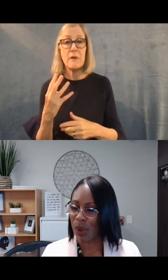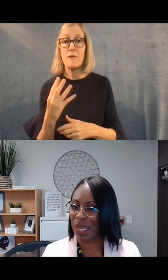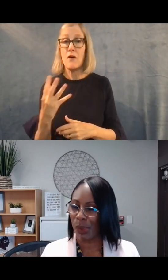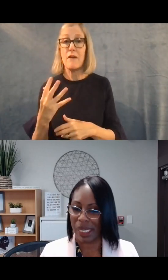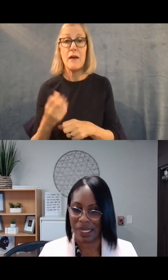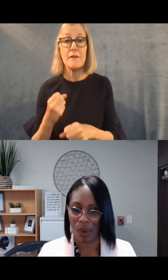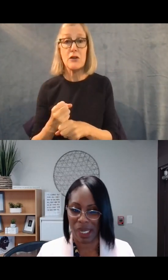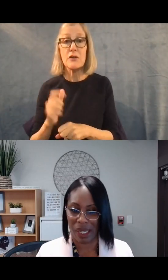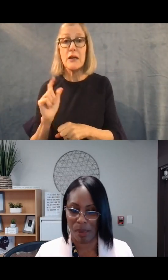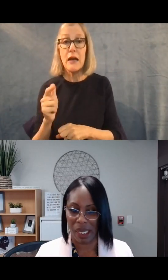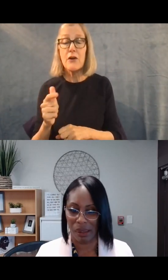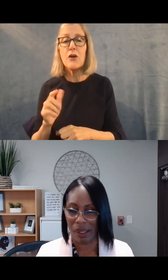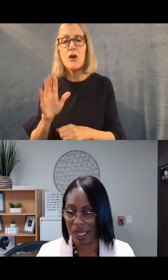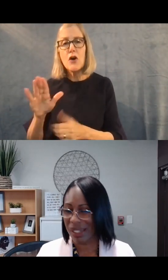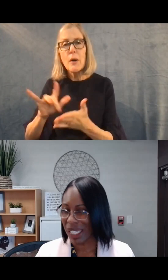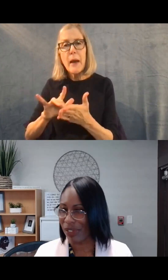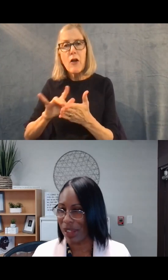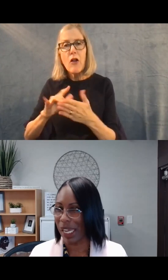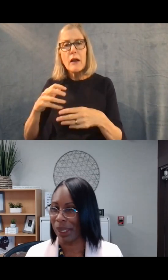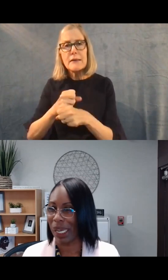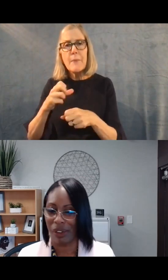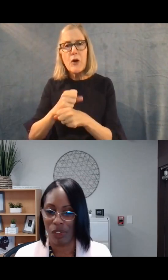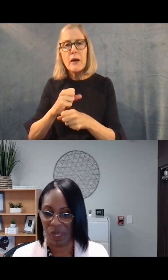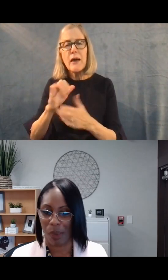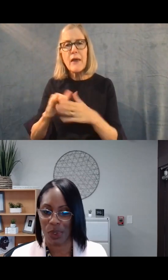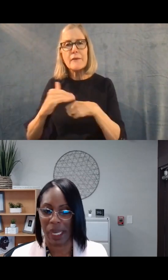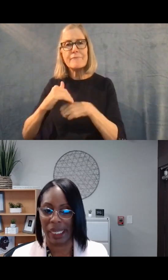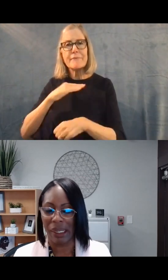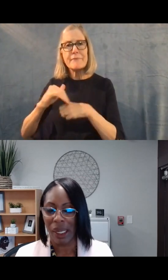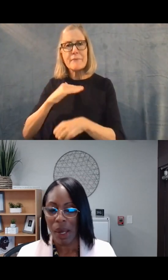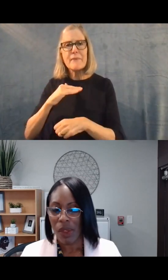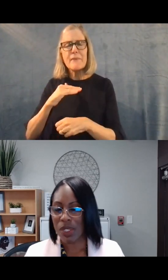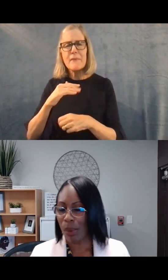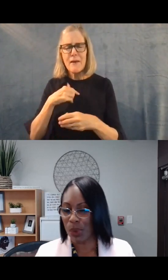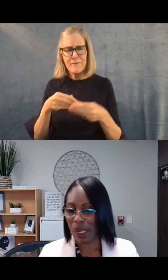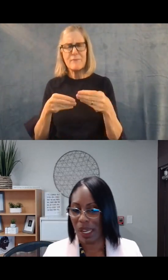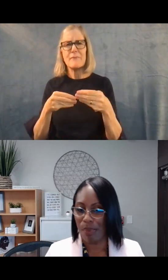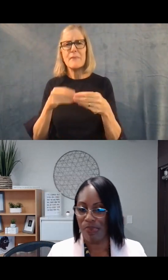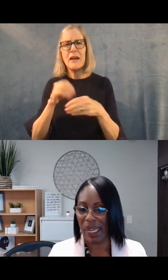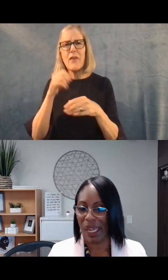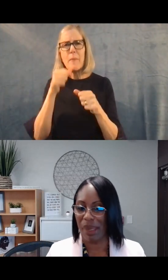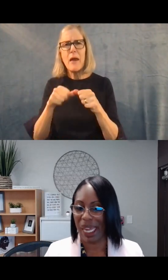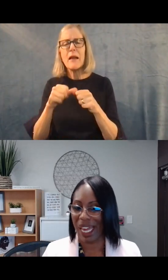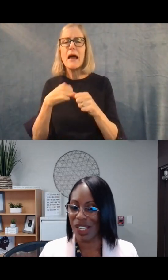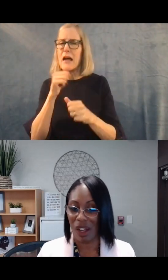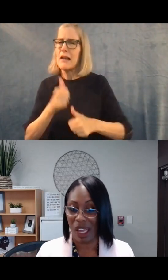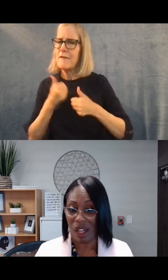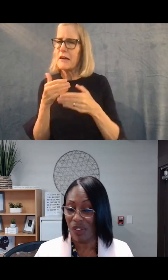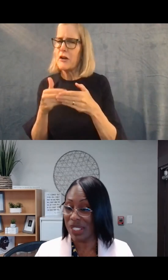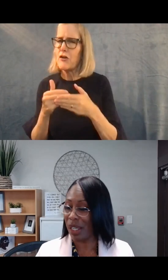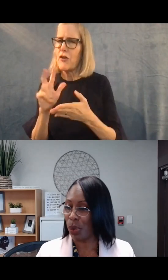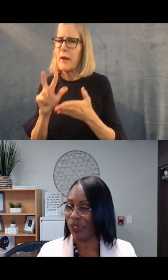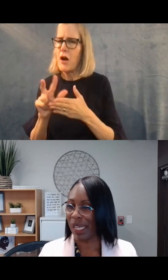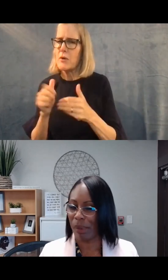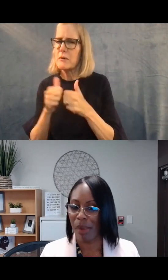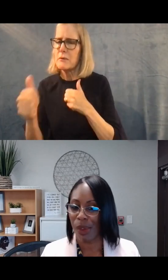her medical summaries that I would get in the mail, I didn't live in the area, I lived 3 hours away. Those summaries would come and began all of